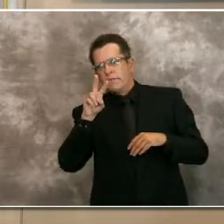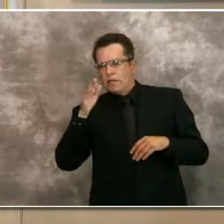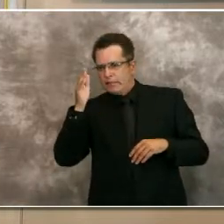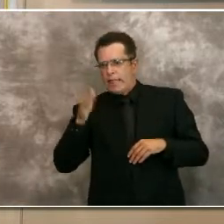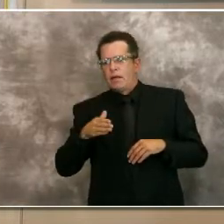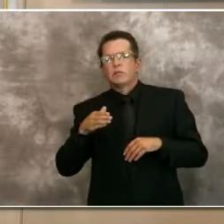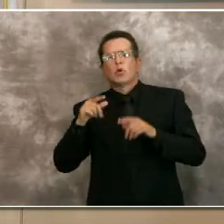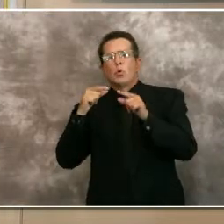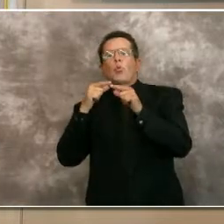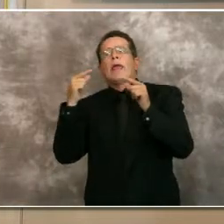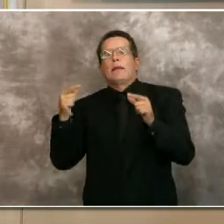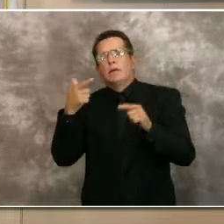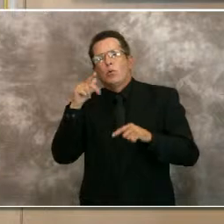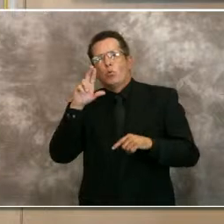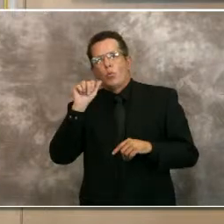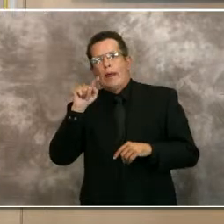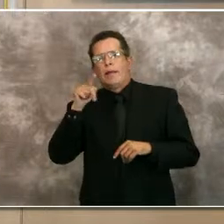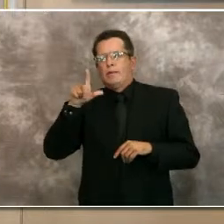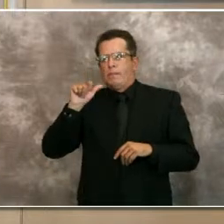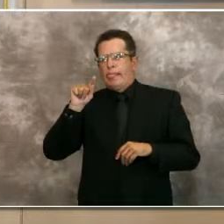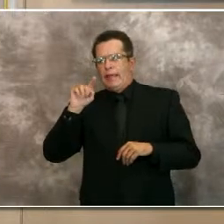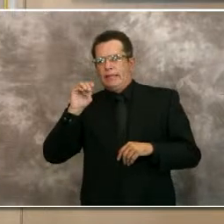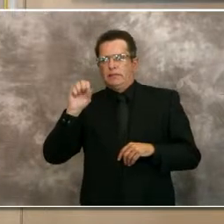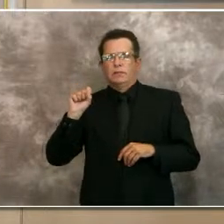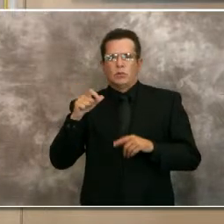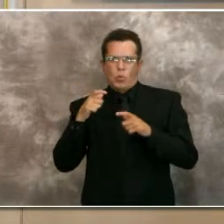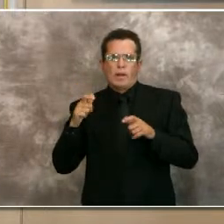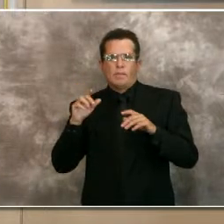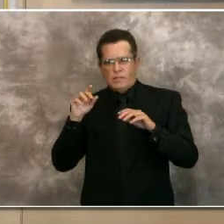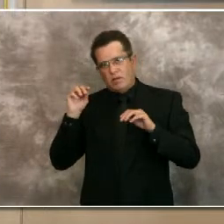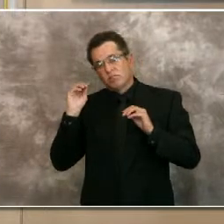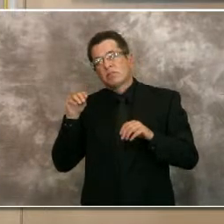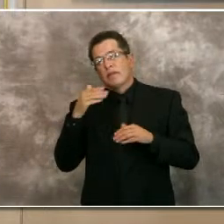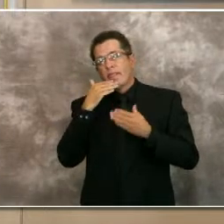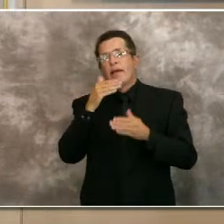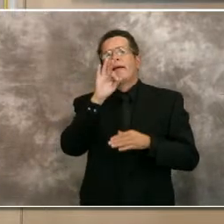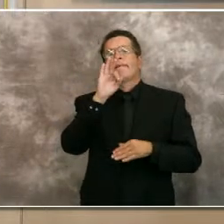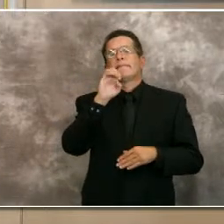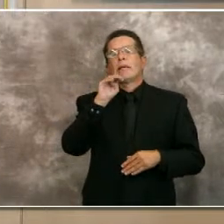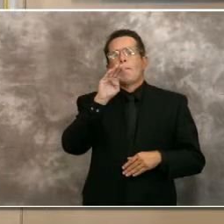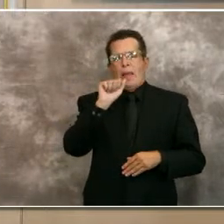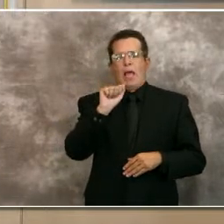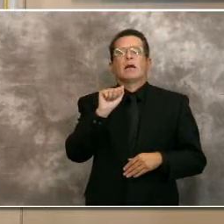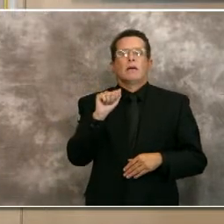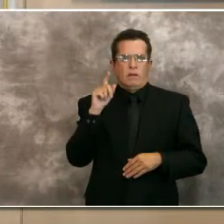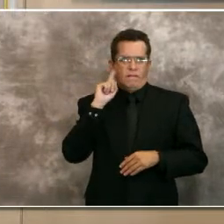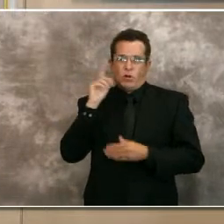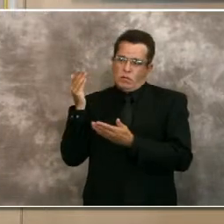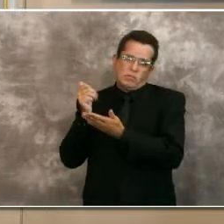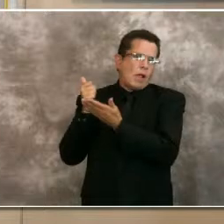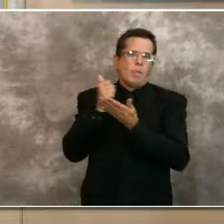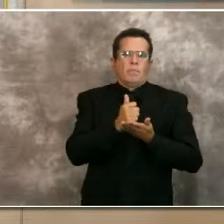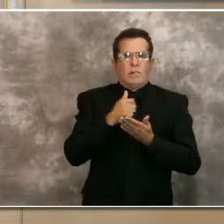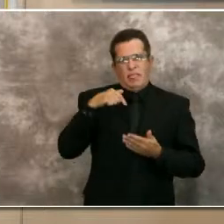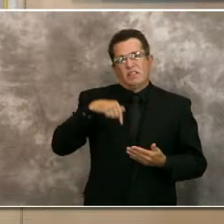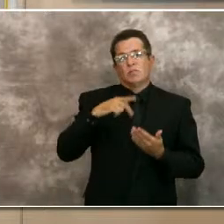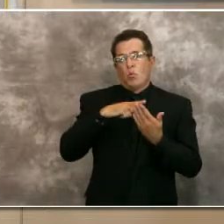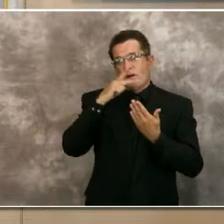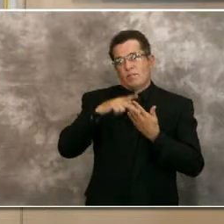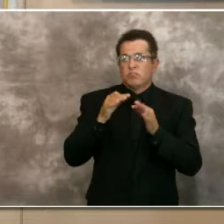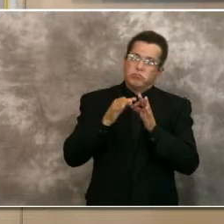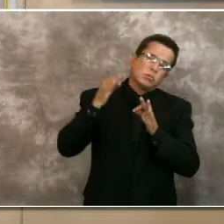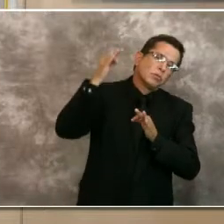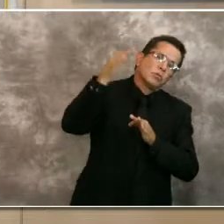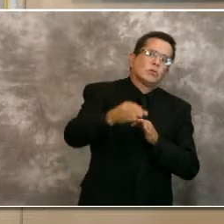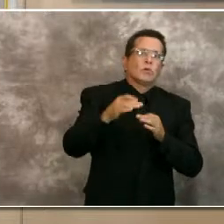www.aging.sandiegocounty.gov/Great Plates. Our thanks sincerely goes out to FEMA for extending this program through July 10th. And now to go over